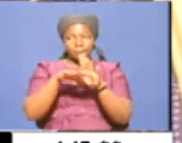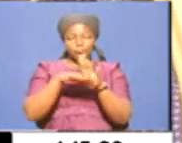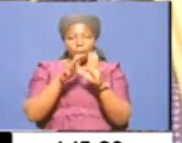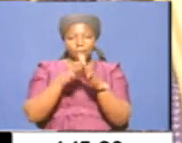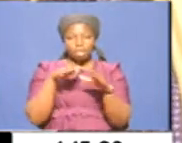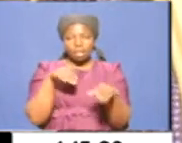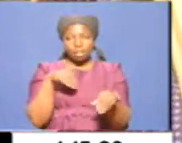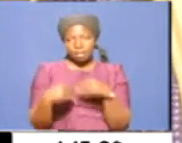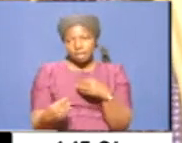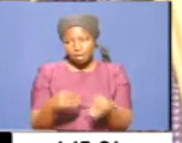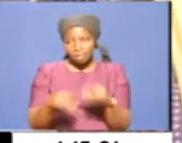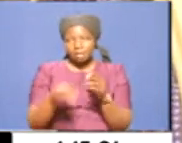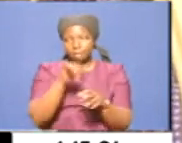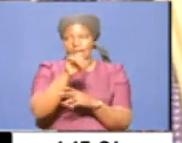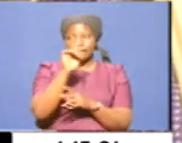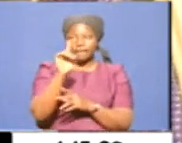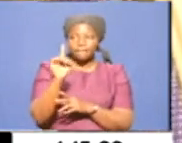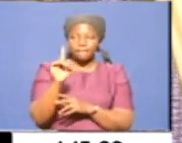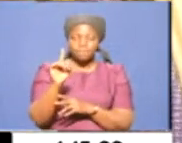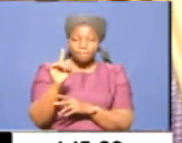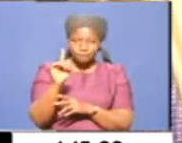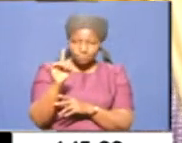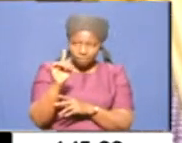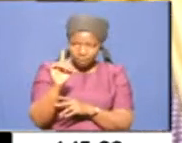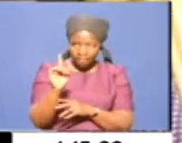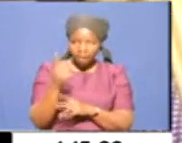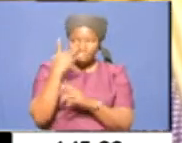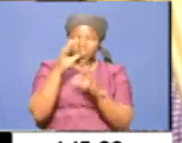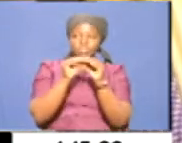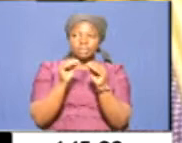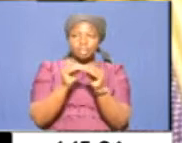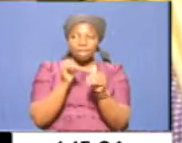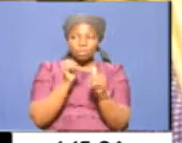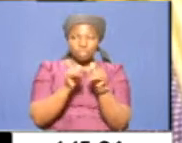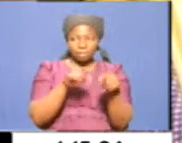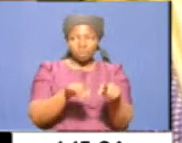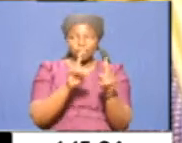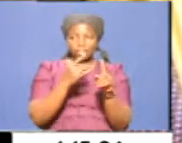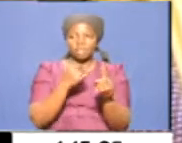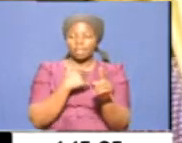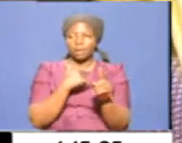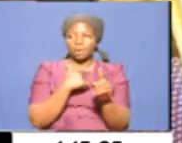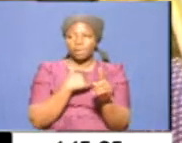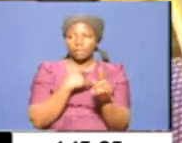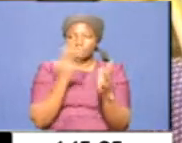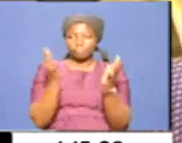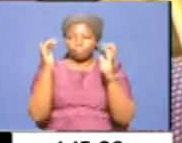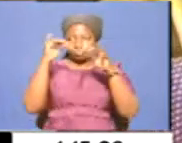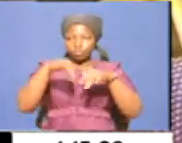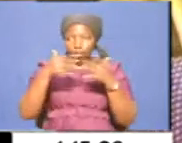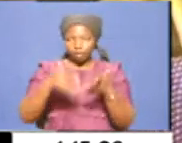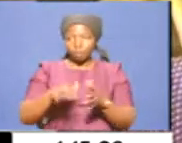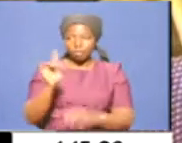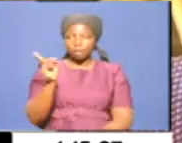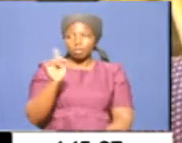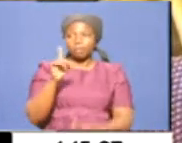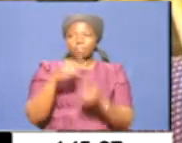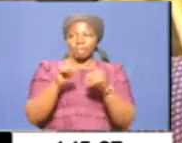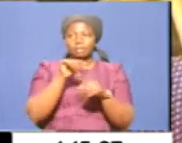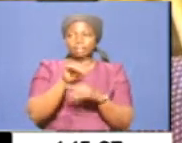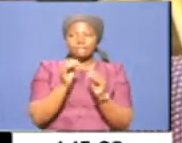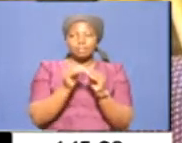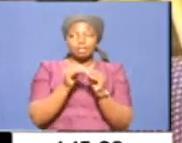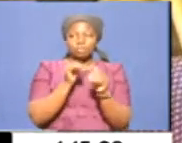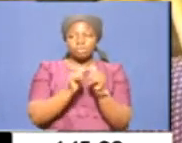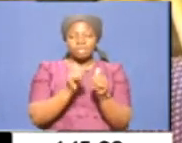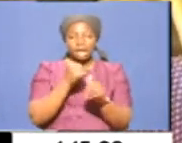or the foremost meeting that they have convened here in Nairobi. But it's a meeting that has brought on